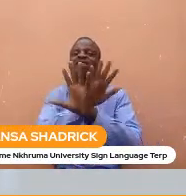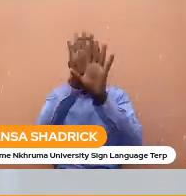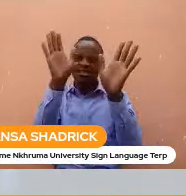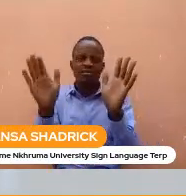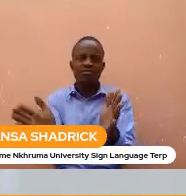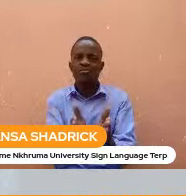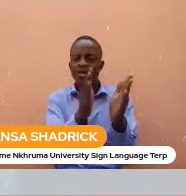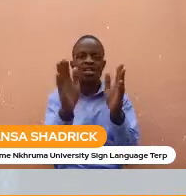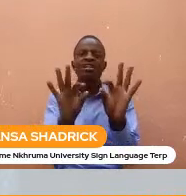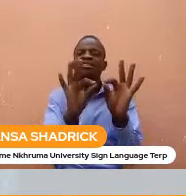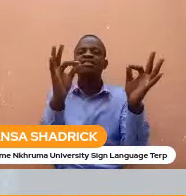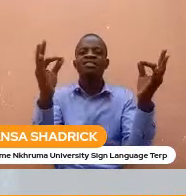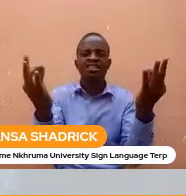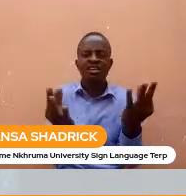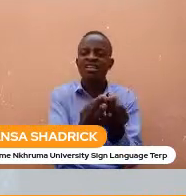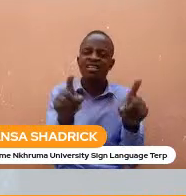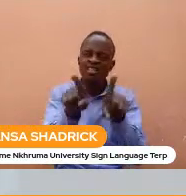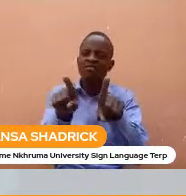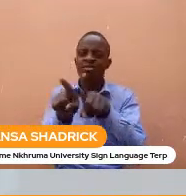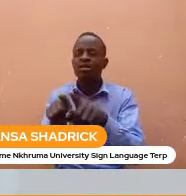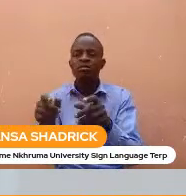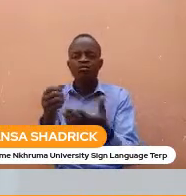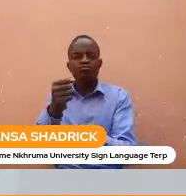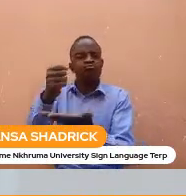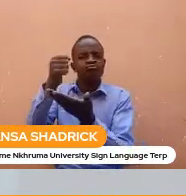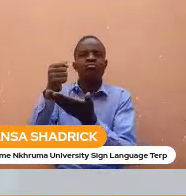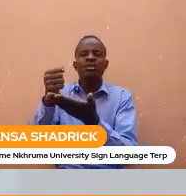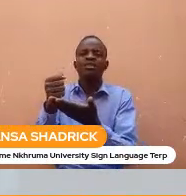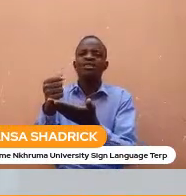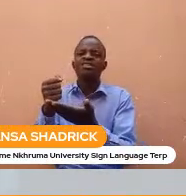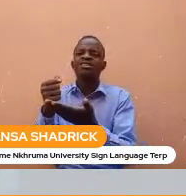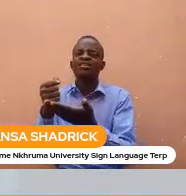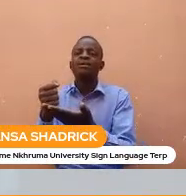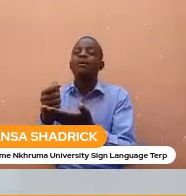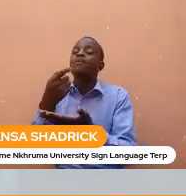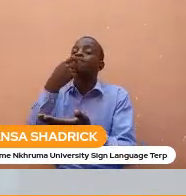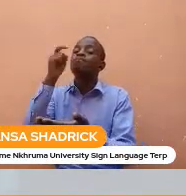planning, budgeting, and all. Yeah, they should have